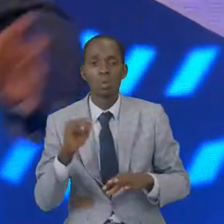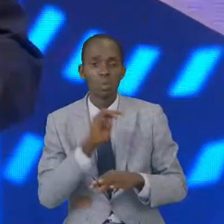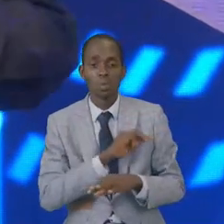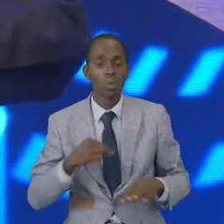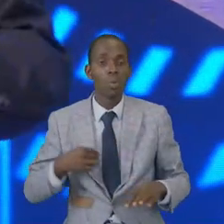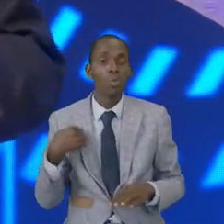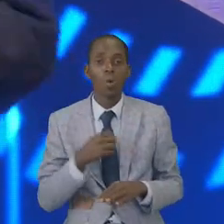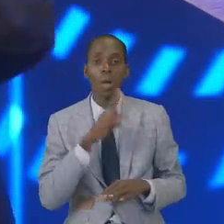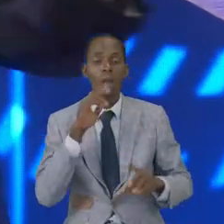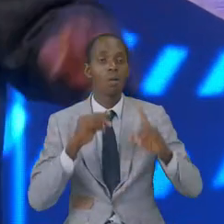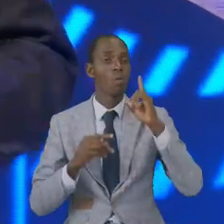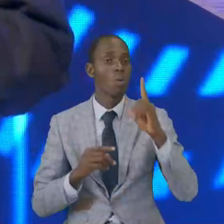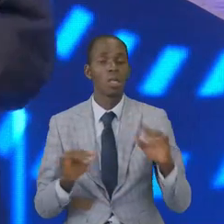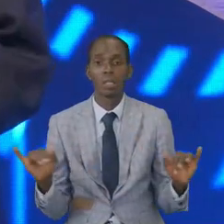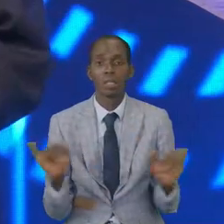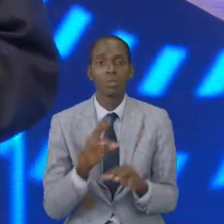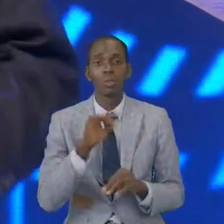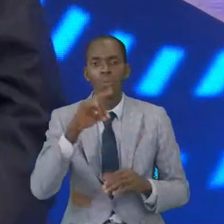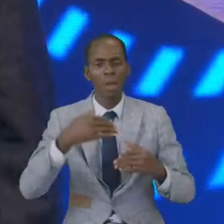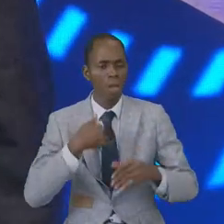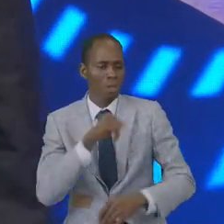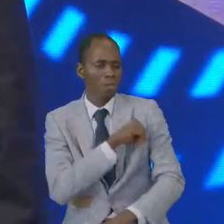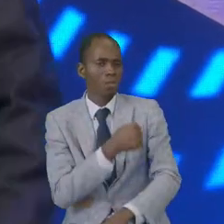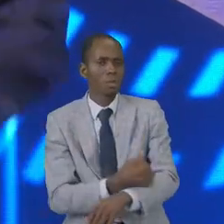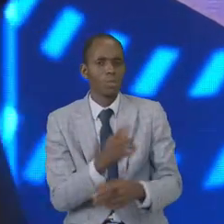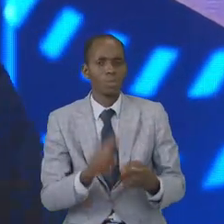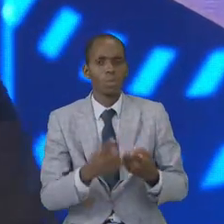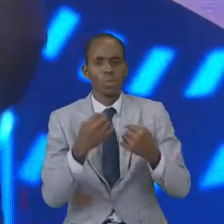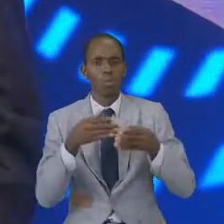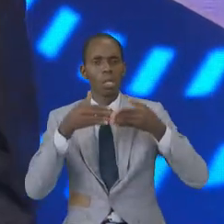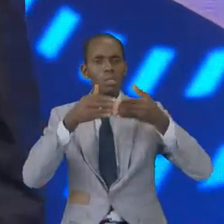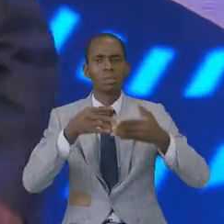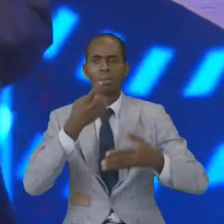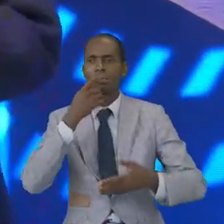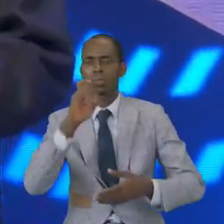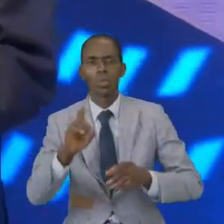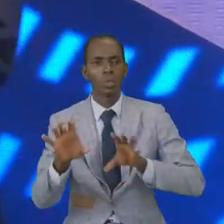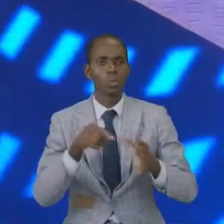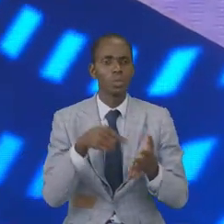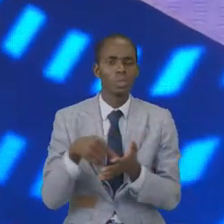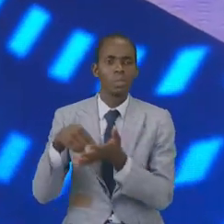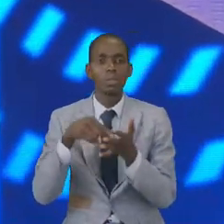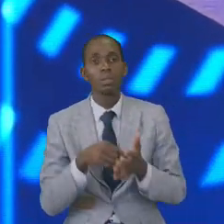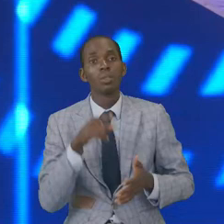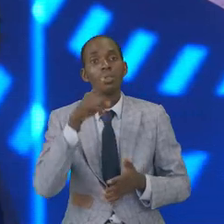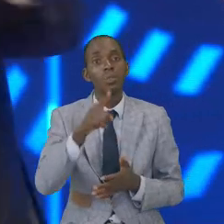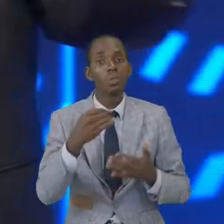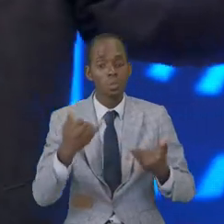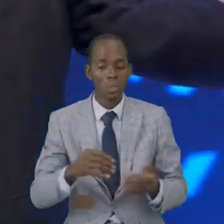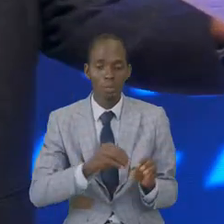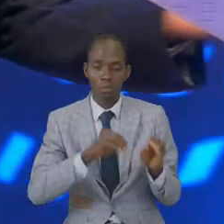the same, and nobody has any authority to come and tell us do this or don't do that. You sow